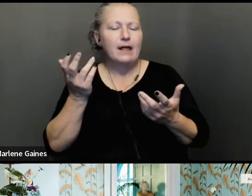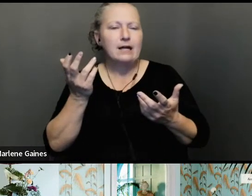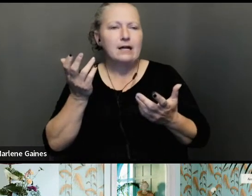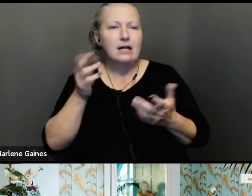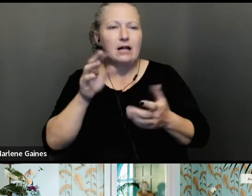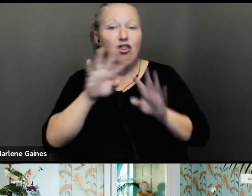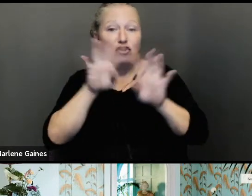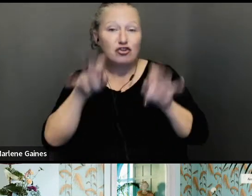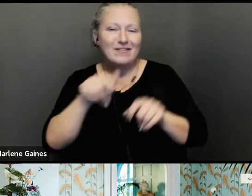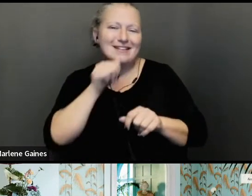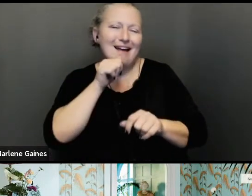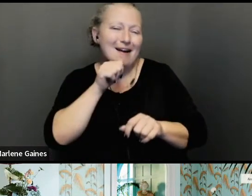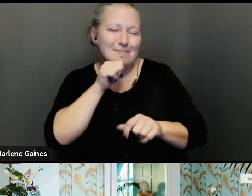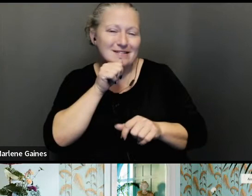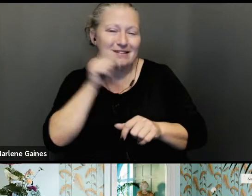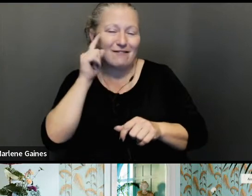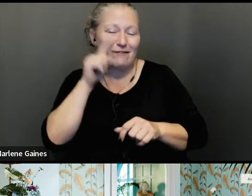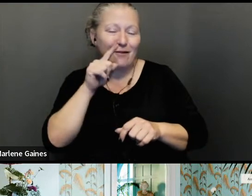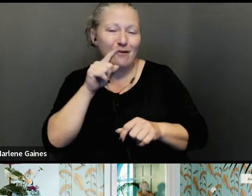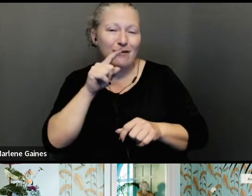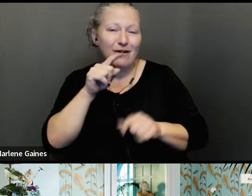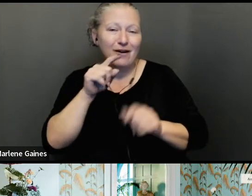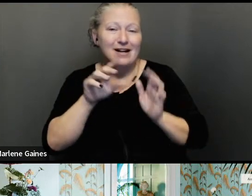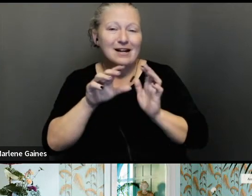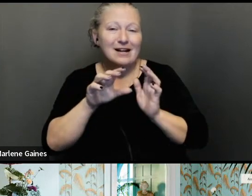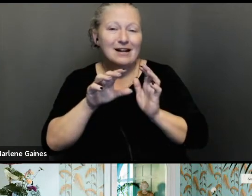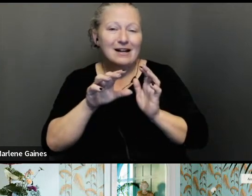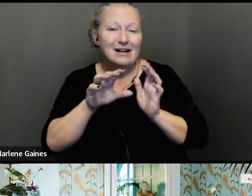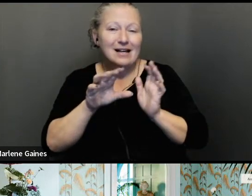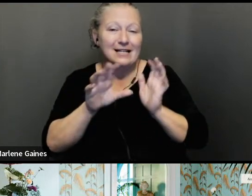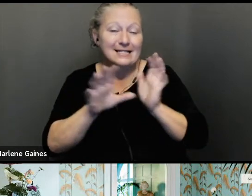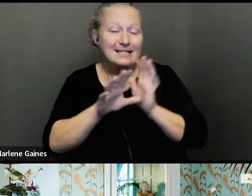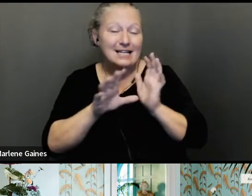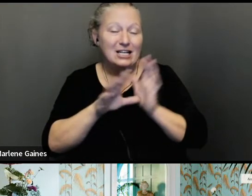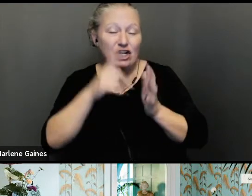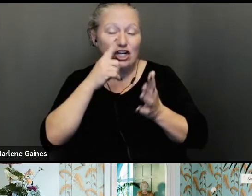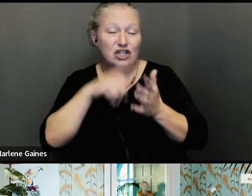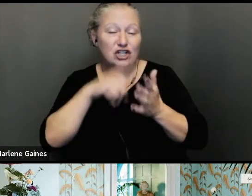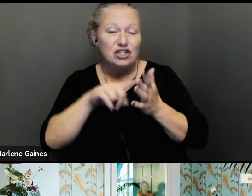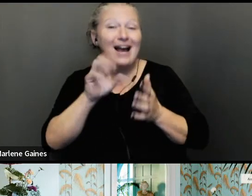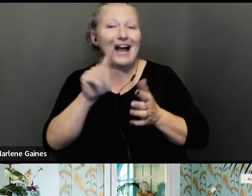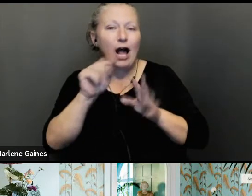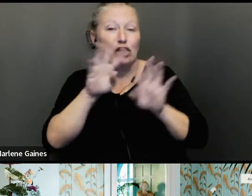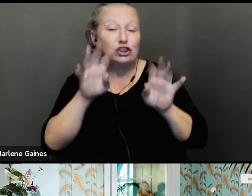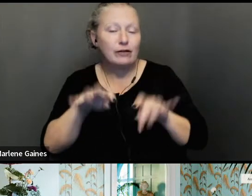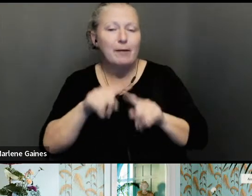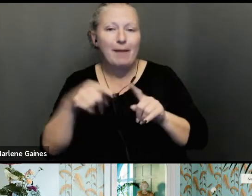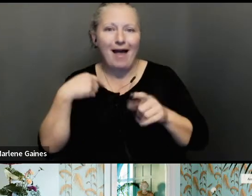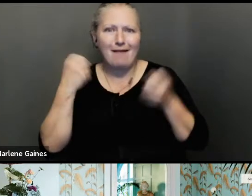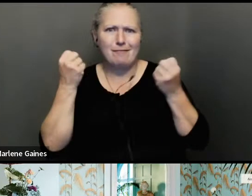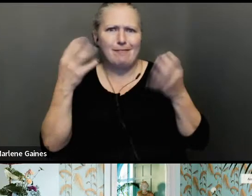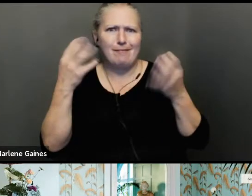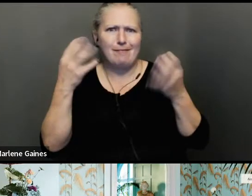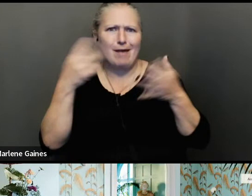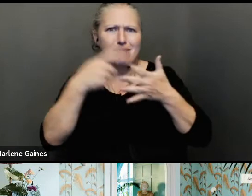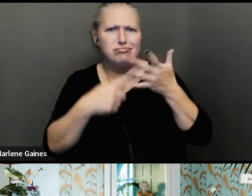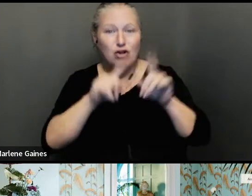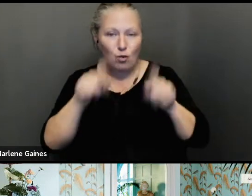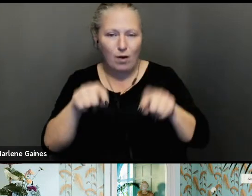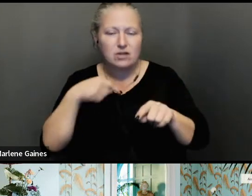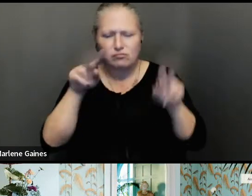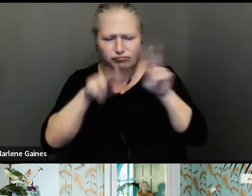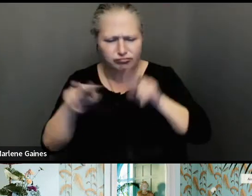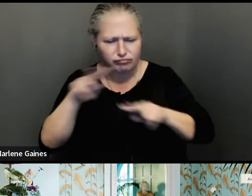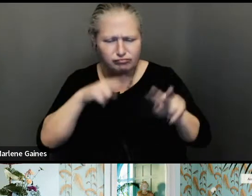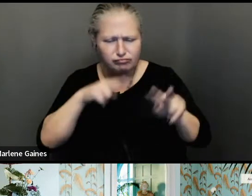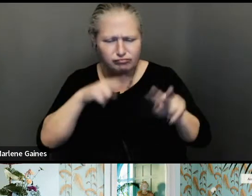is anonymous for our senior checkout survey, but we have an array of questions, right? So we look through them. Okay, if they're